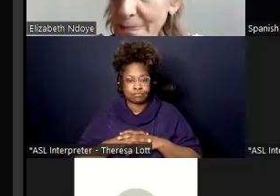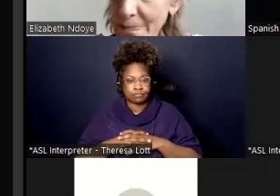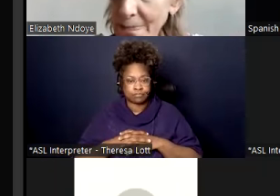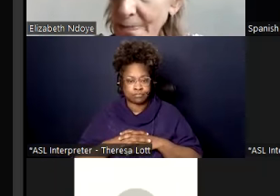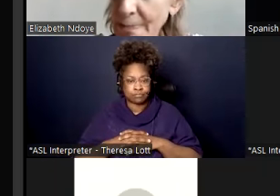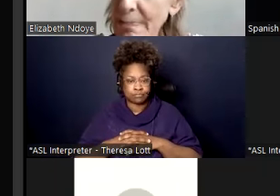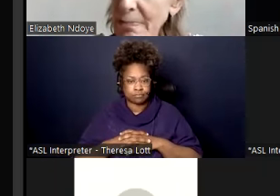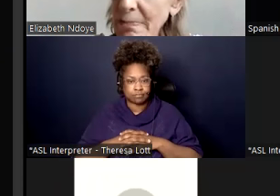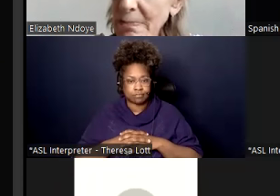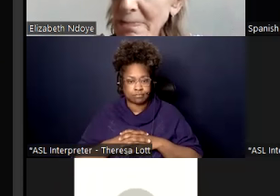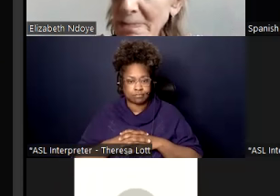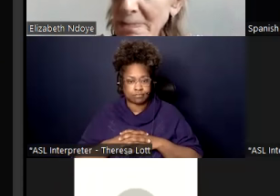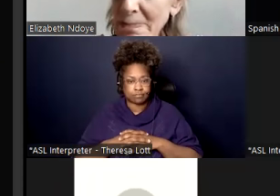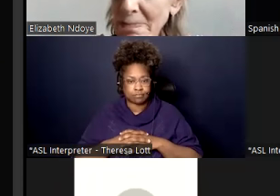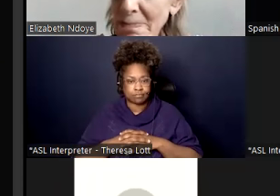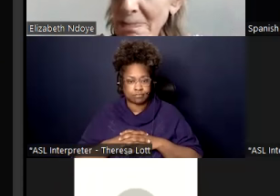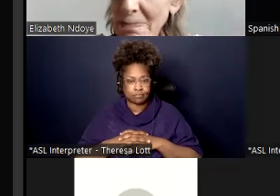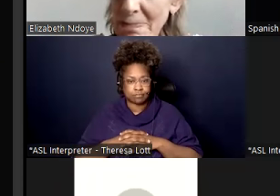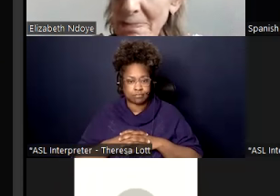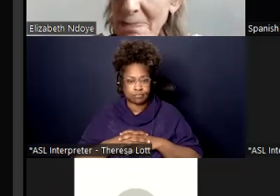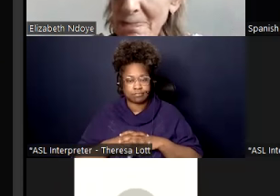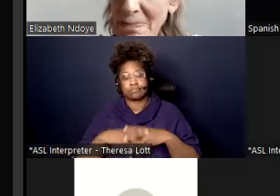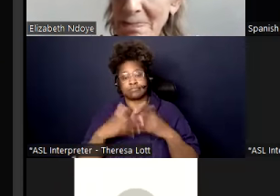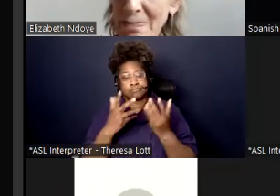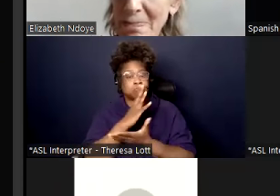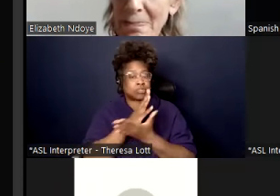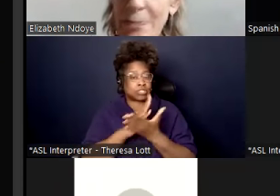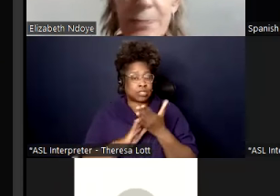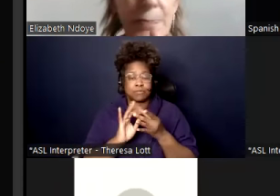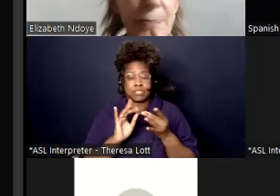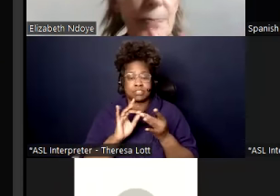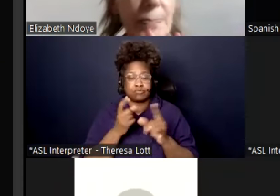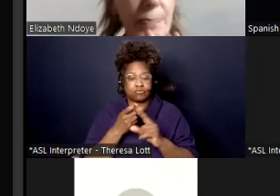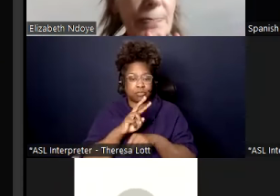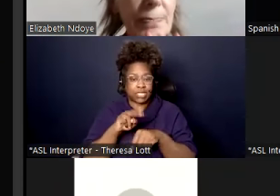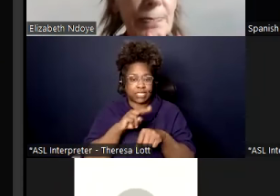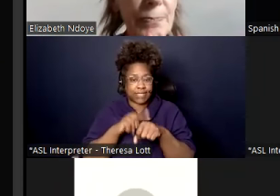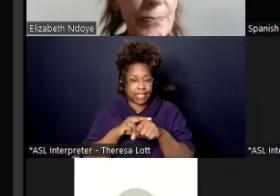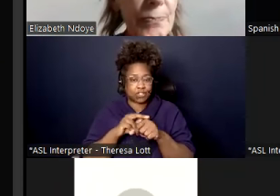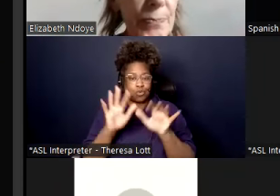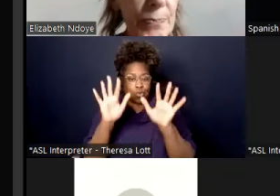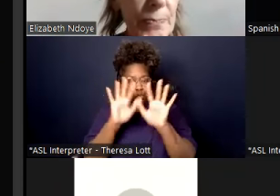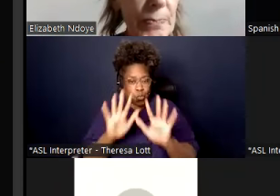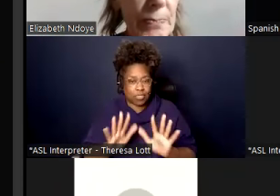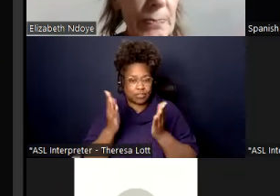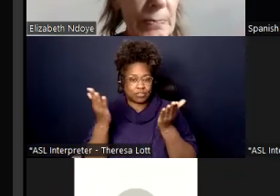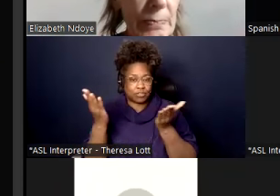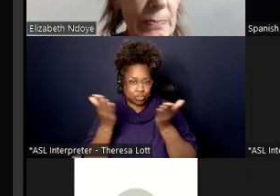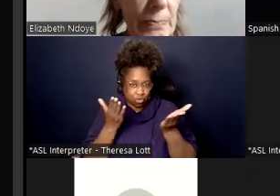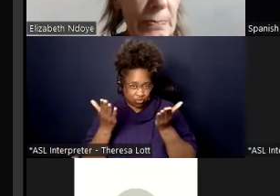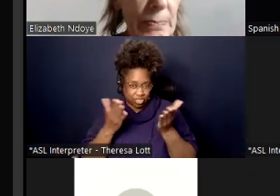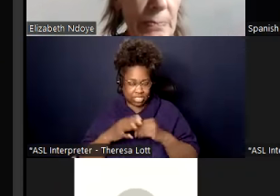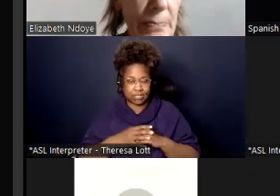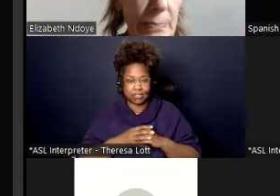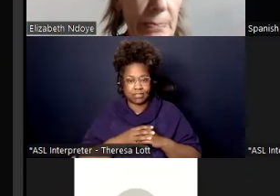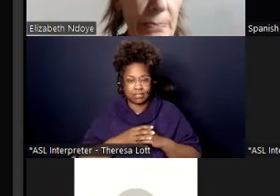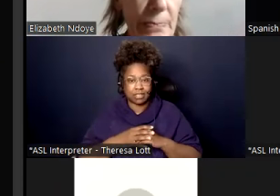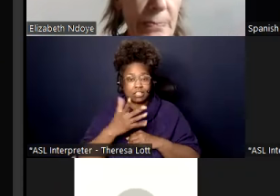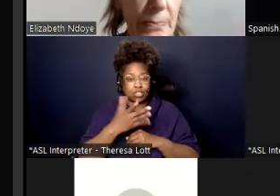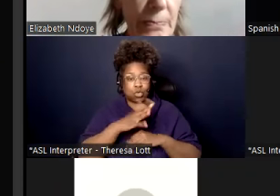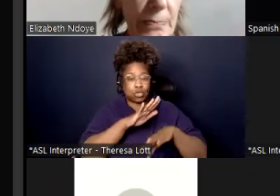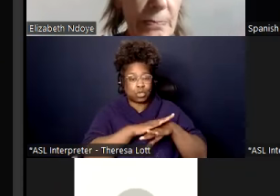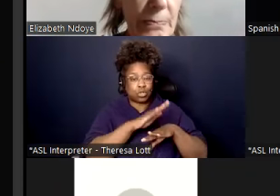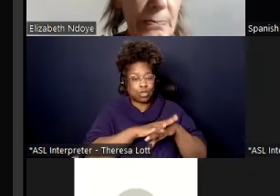And some of those messages from National Weather Service that you were mentioning, but also ways of, tying those alerts